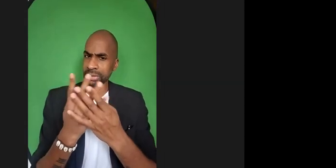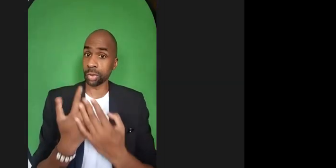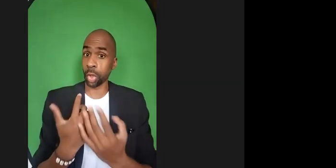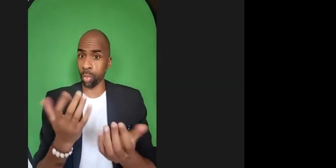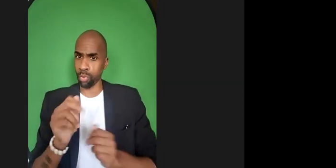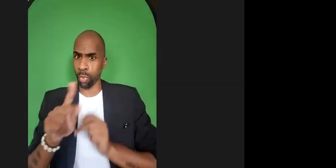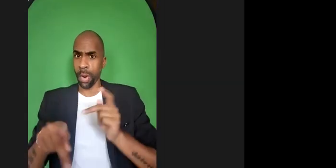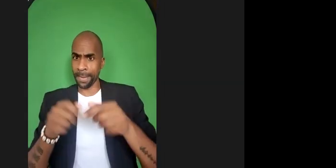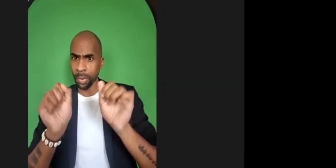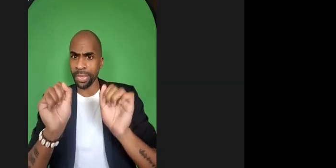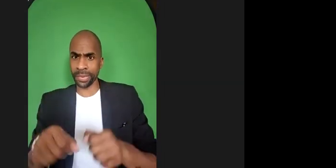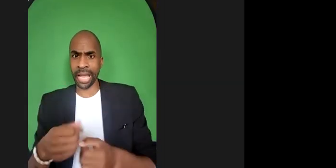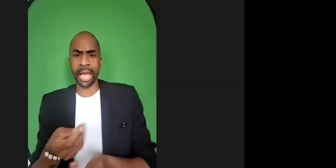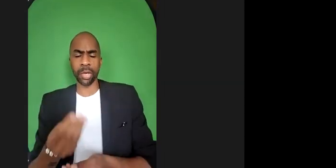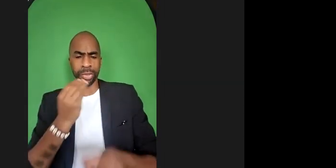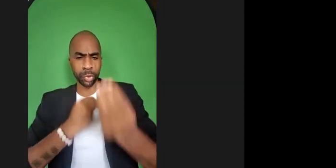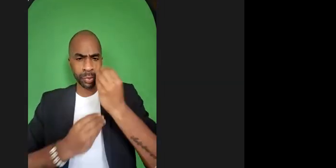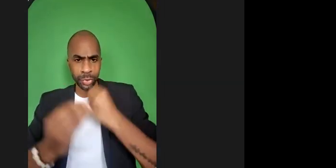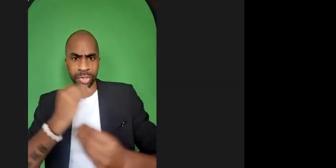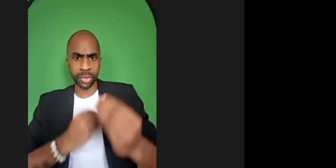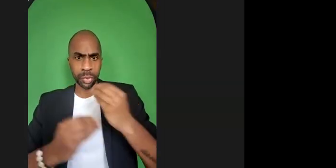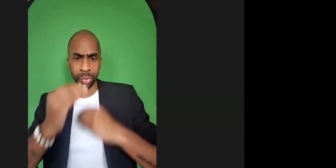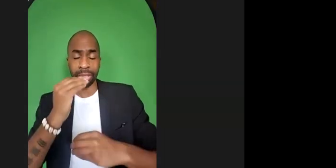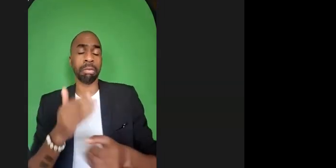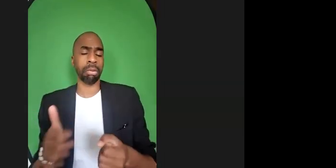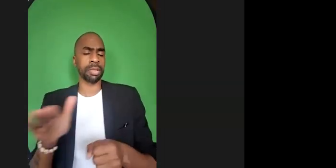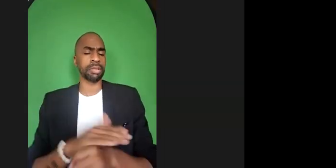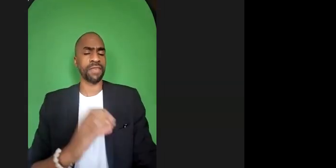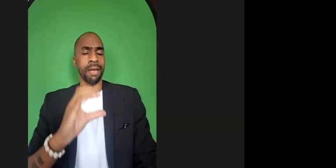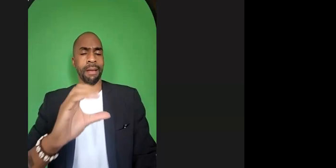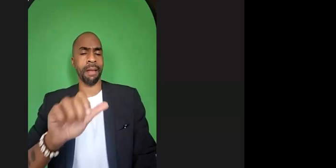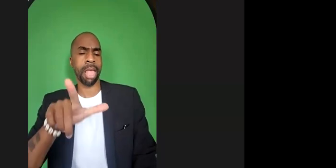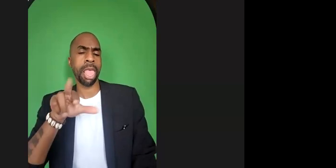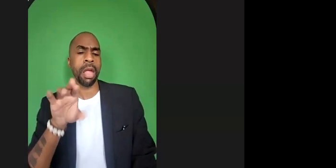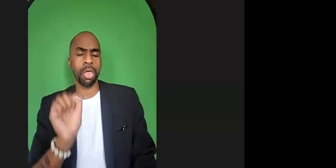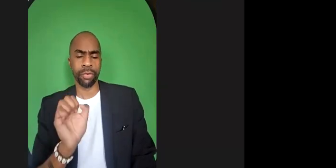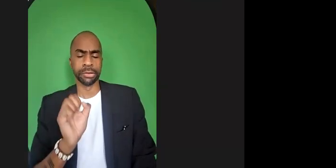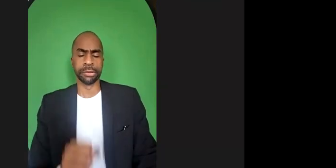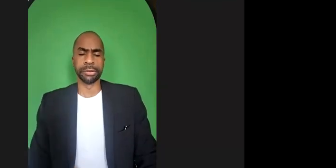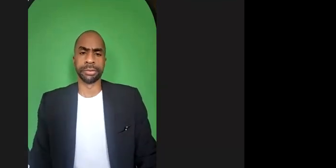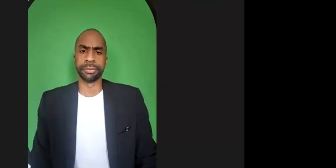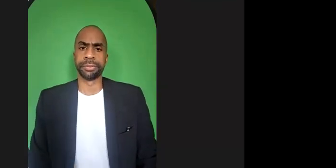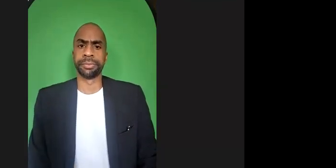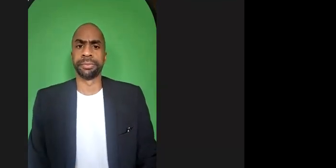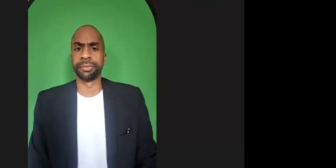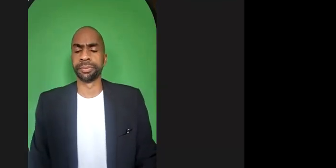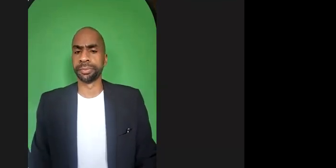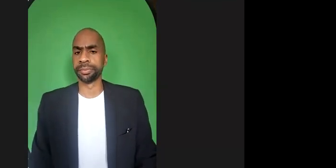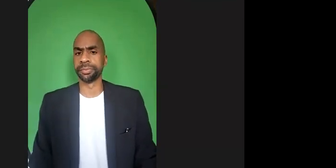in order to eat adequate calories so that the lack of calories isn't contributing to the progression of their